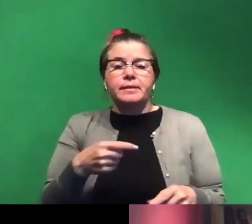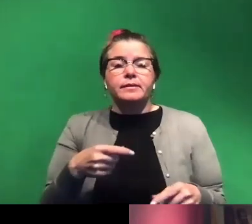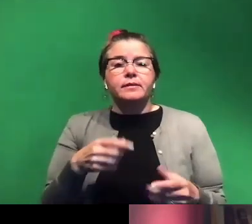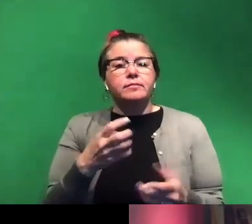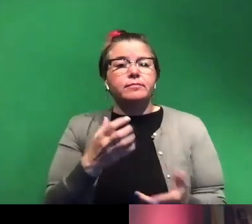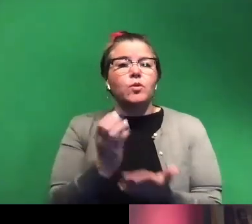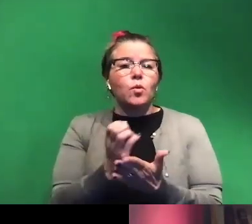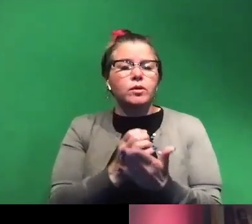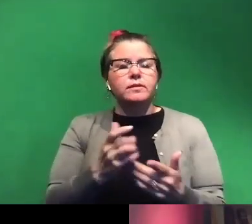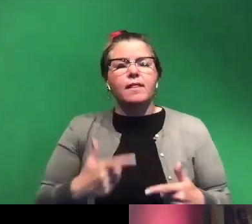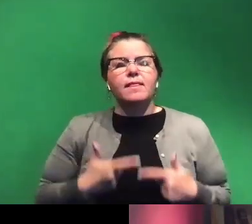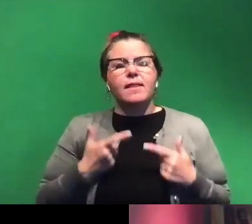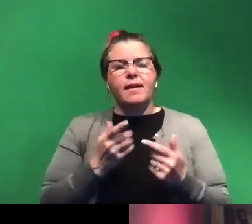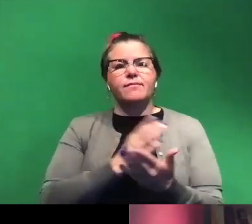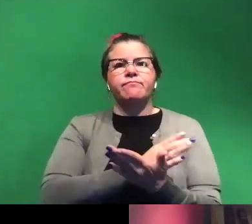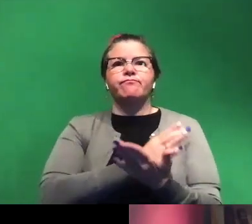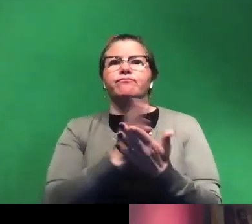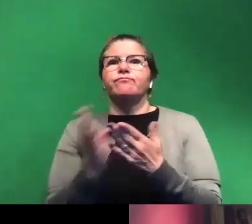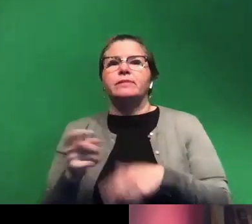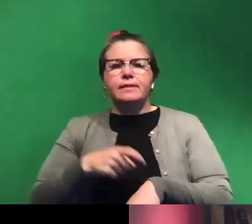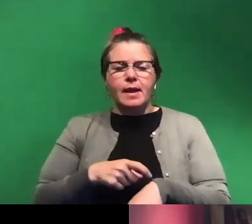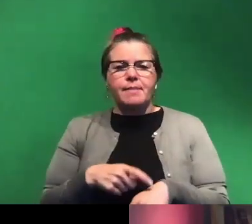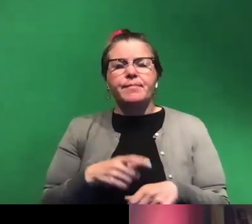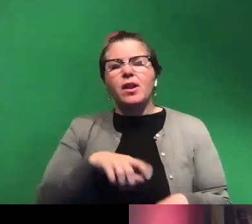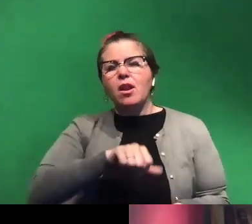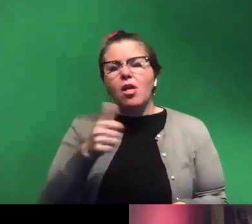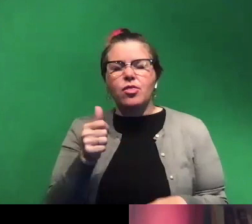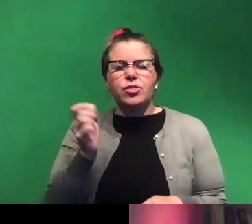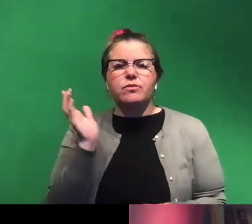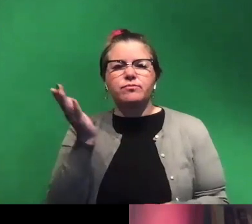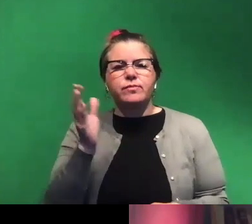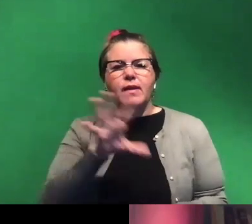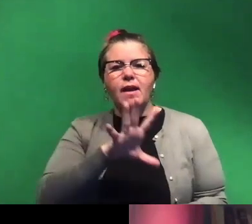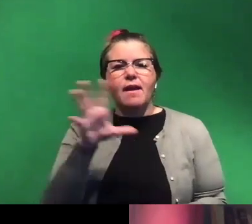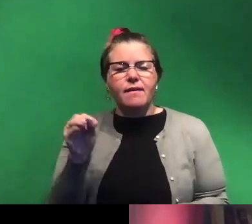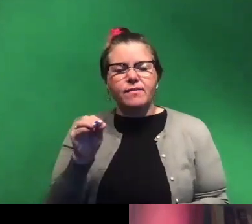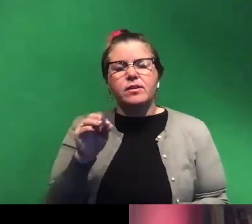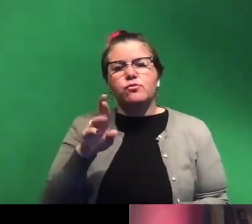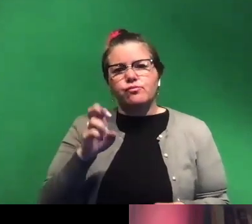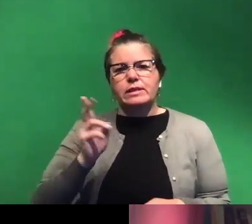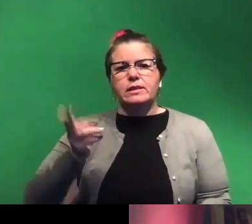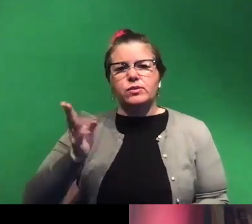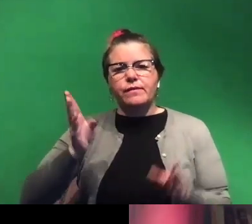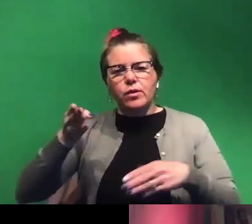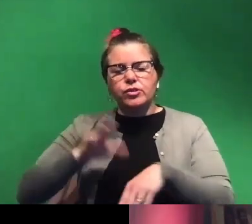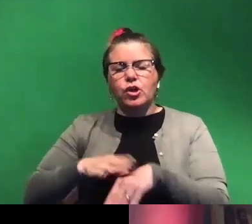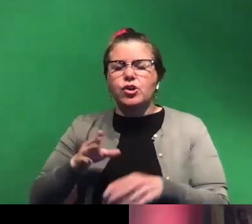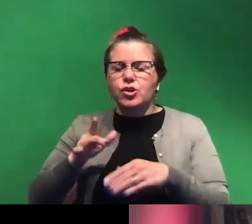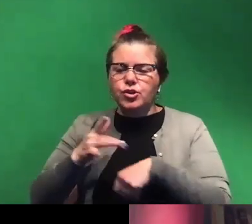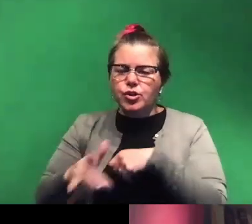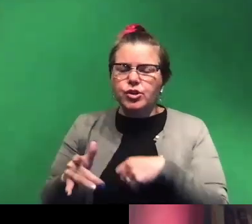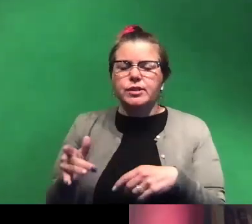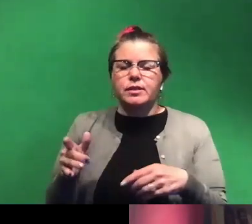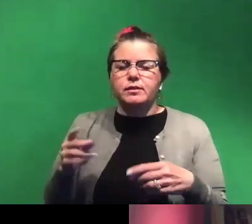the history of life through time, and another course, a seminar on African prehistory, so focusing on like very early humans and